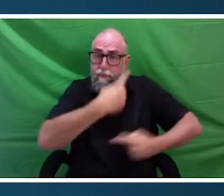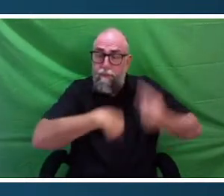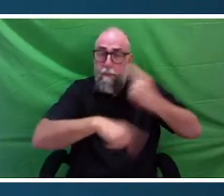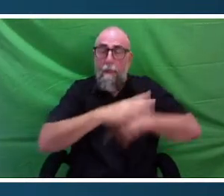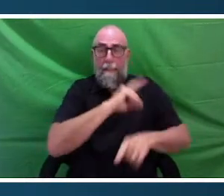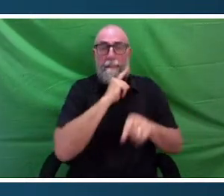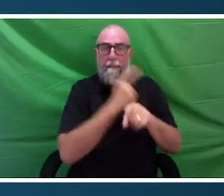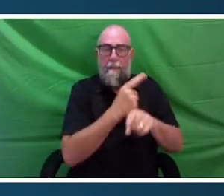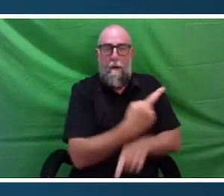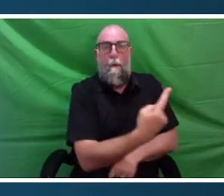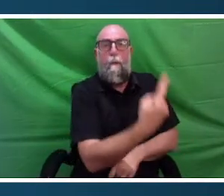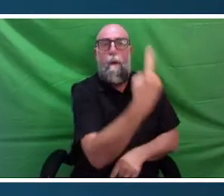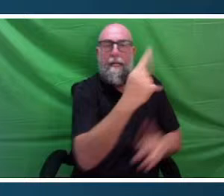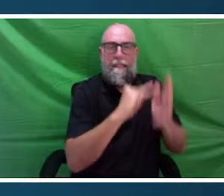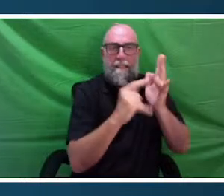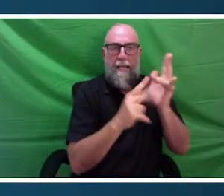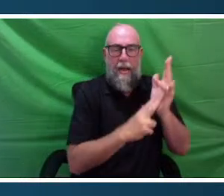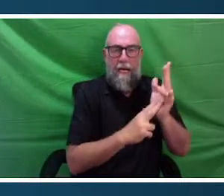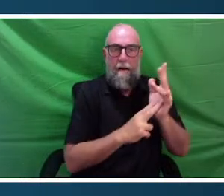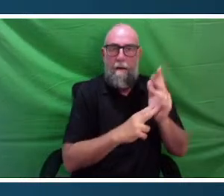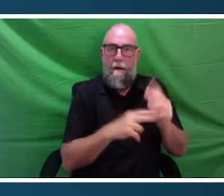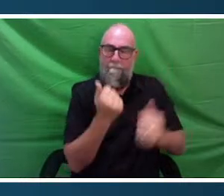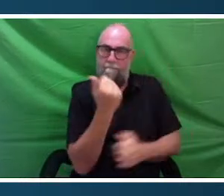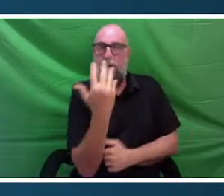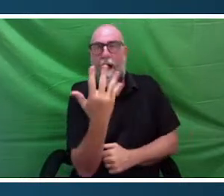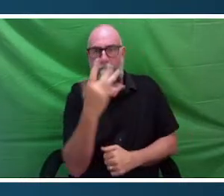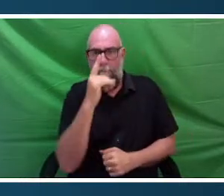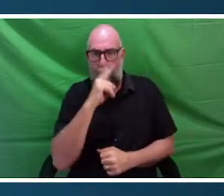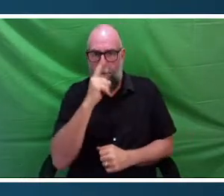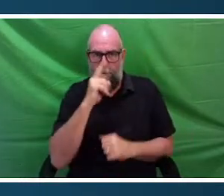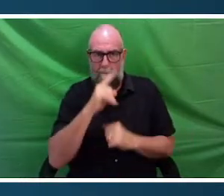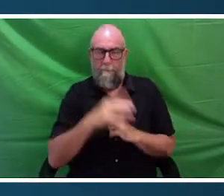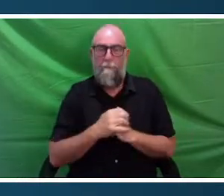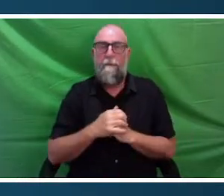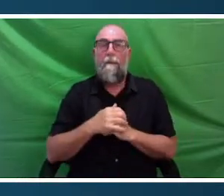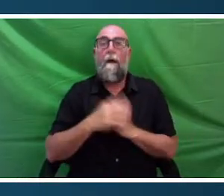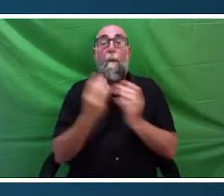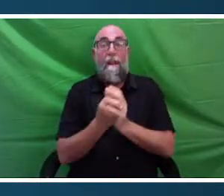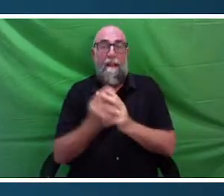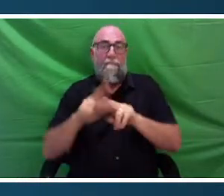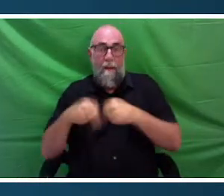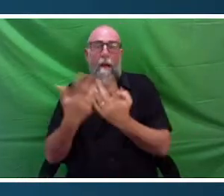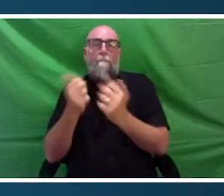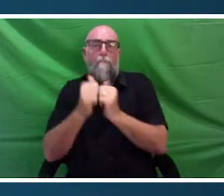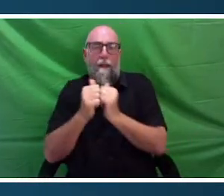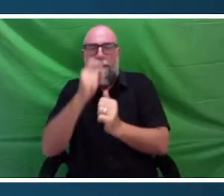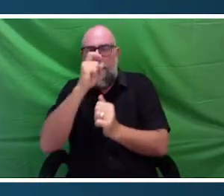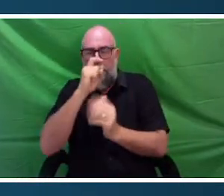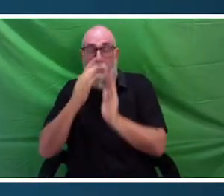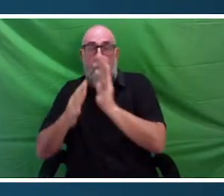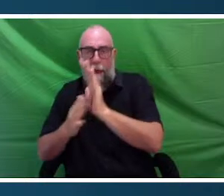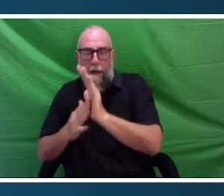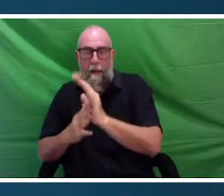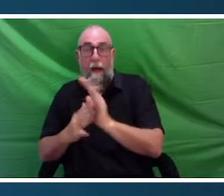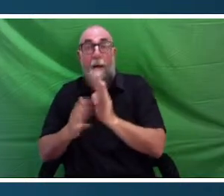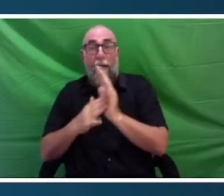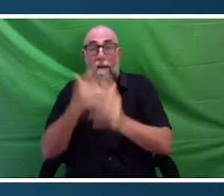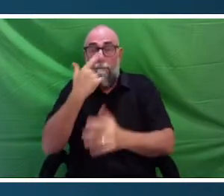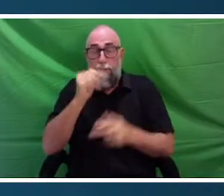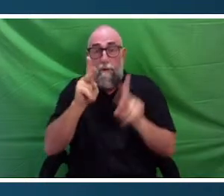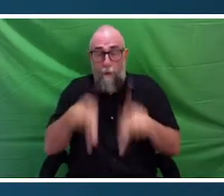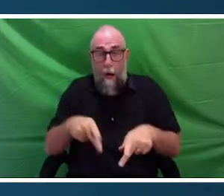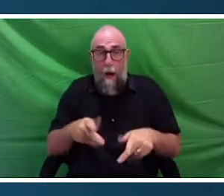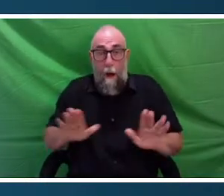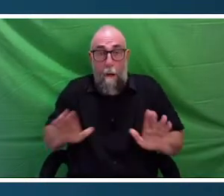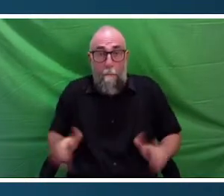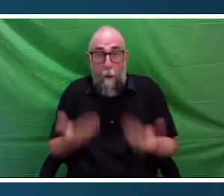a family of five, living on a farm with his father and sisters. His mother had died in childbirth a few